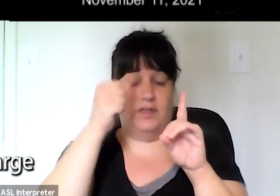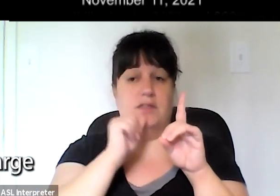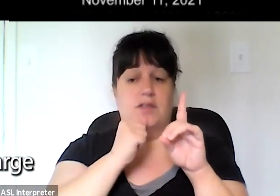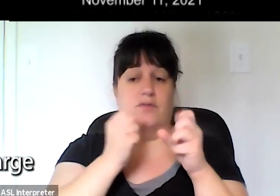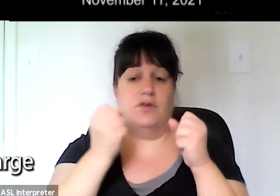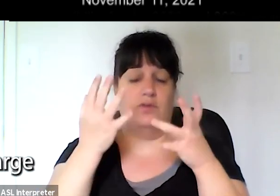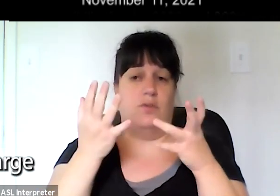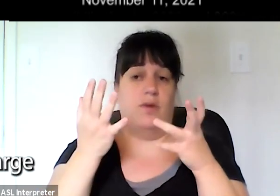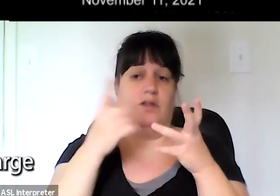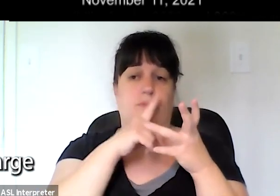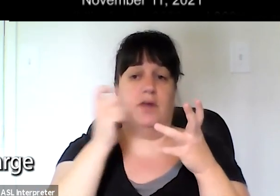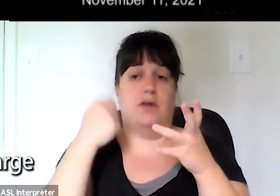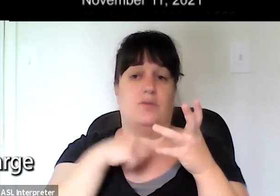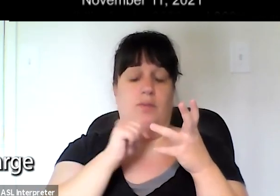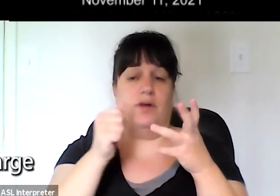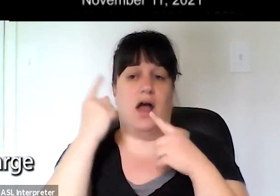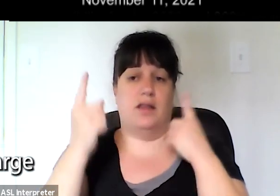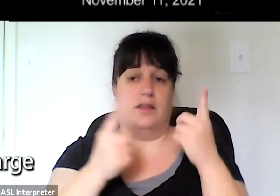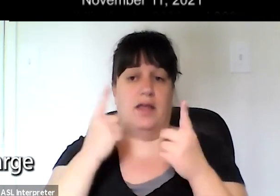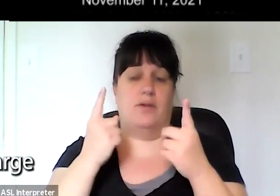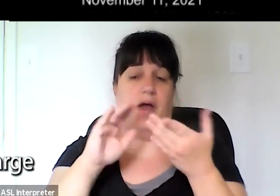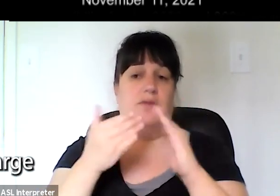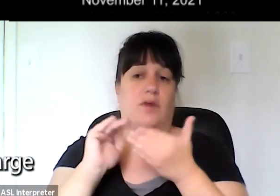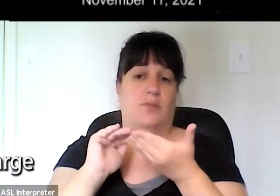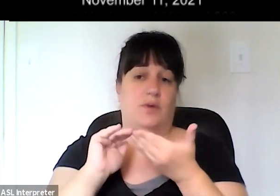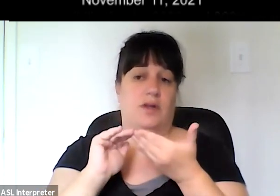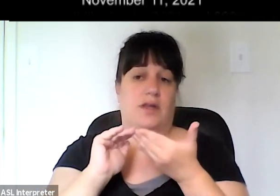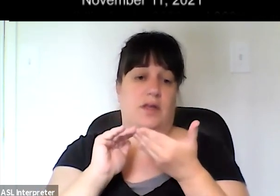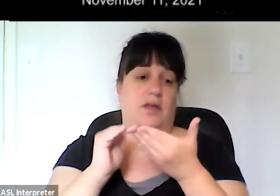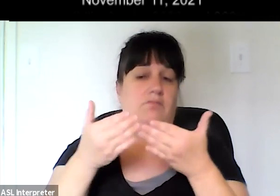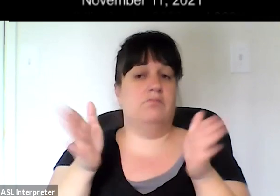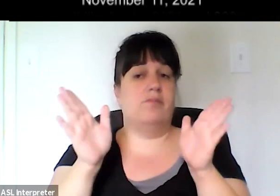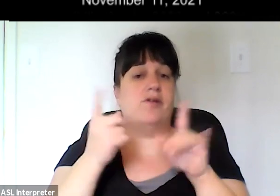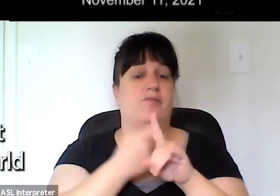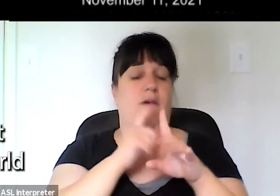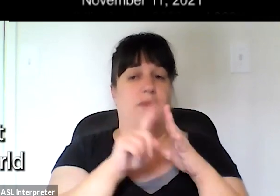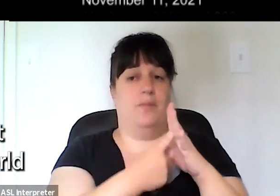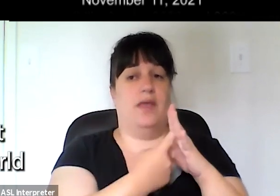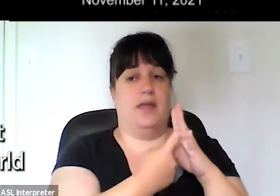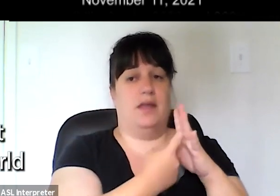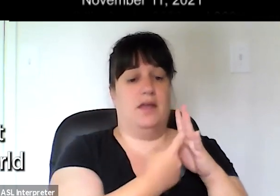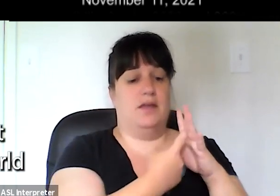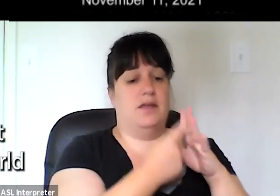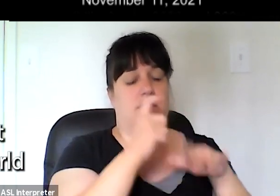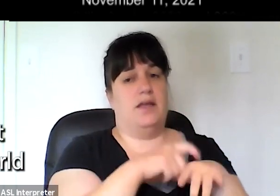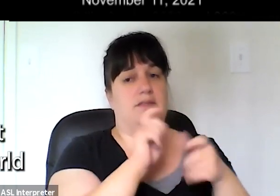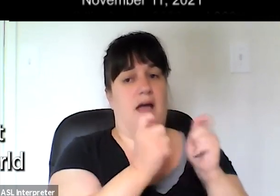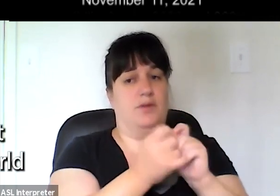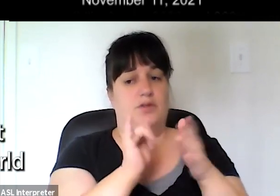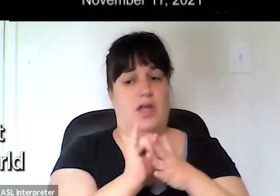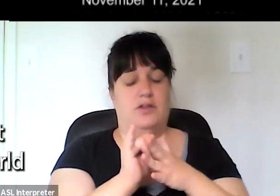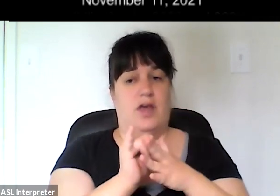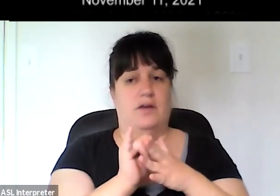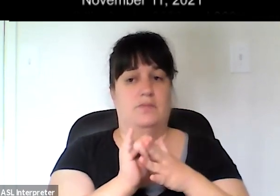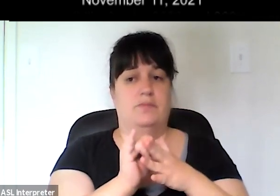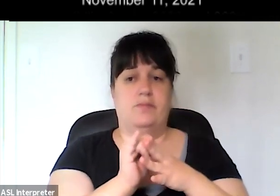much is because we weren't thinking about this community at large from the beginning itself. And it's high time we change that. And not only India,